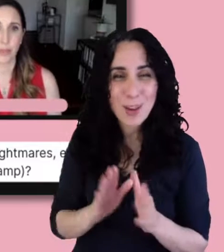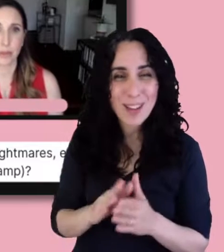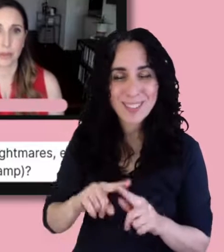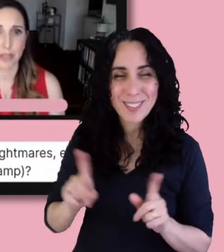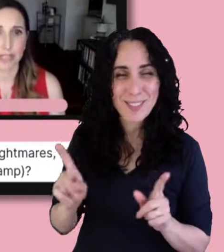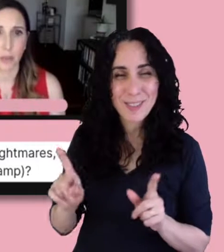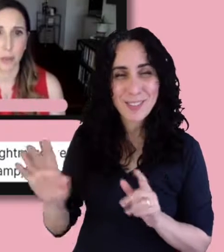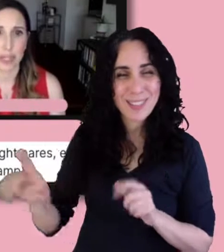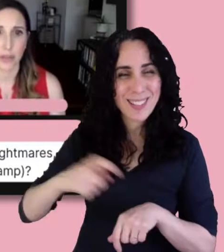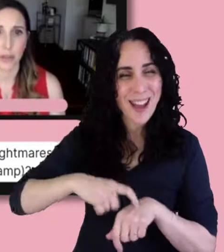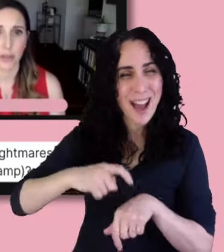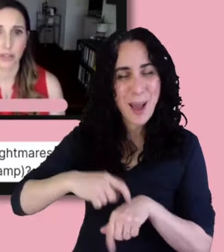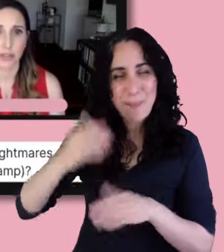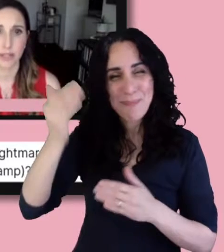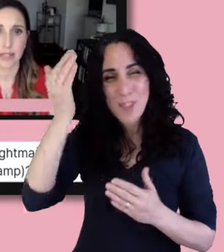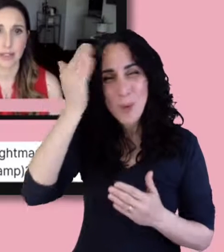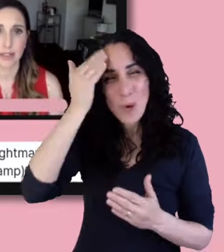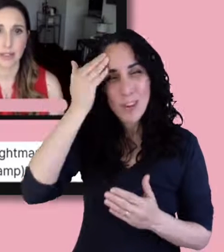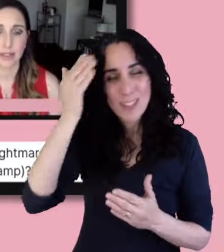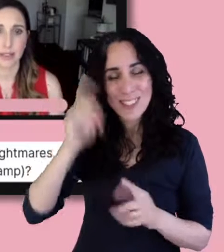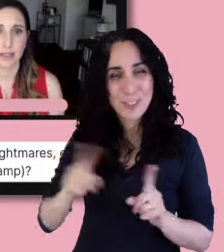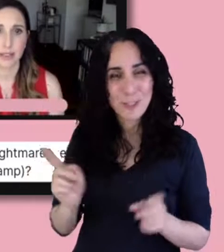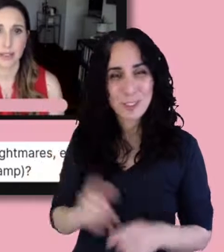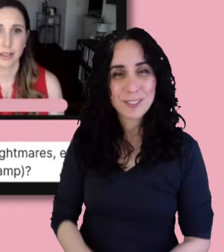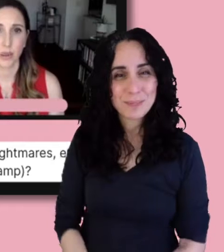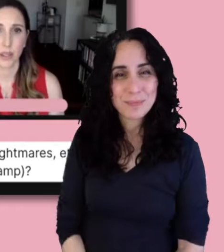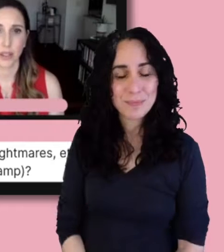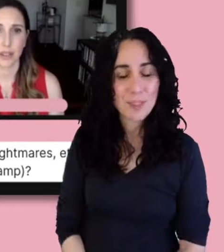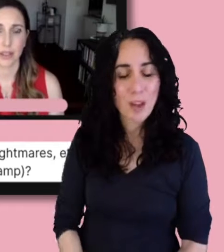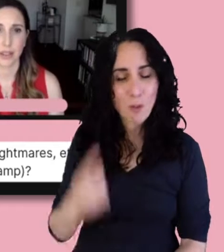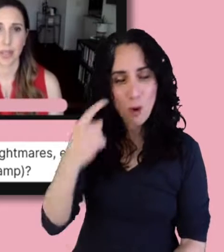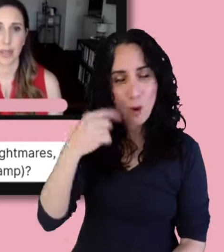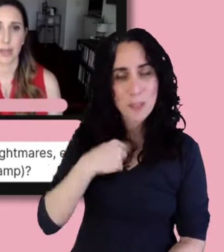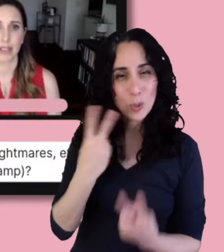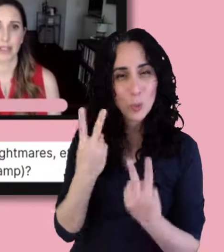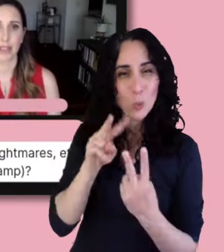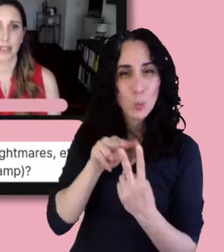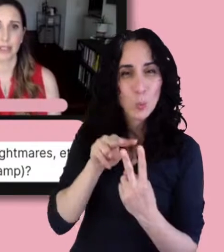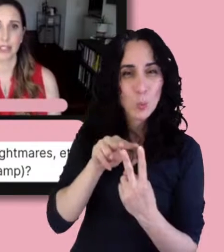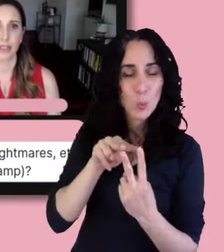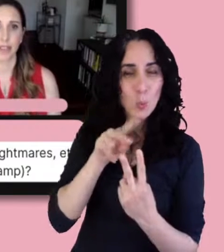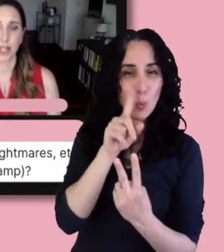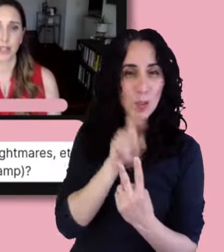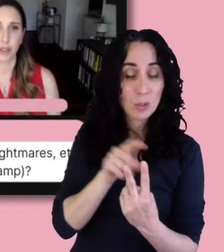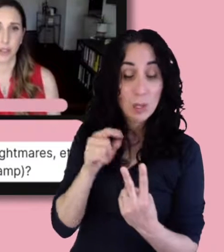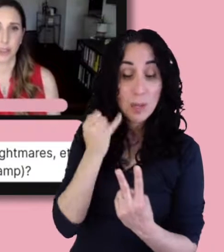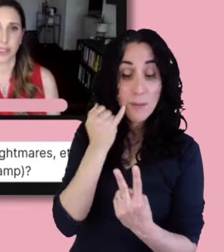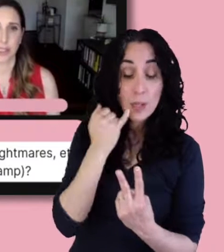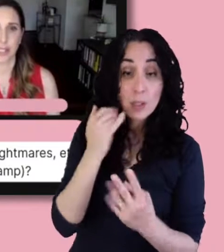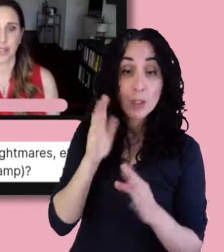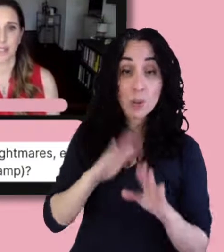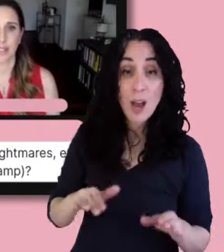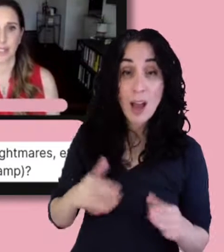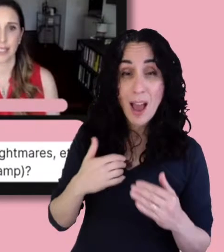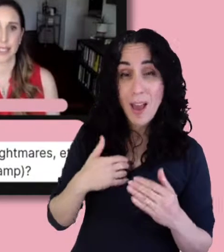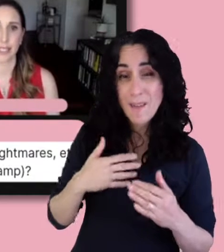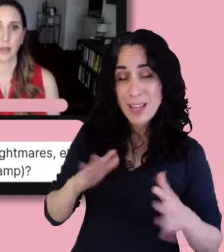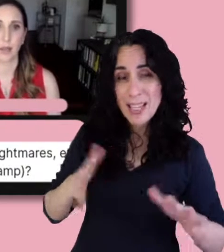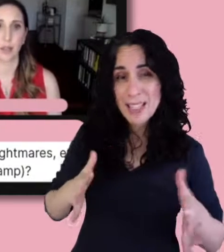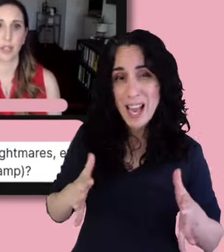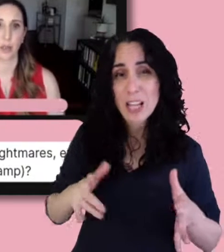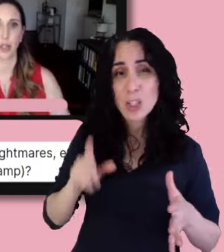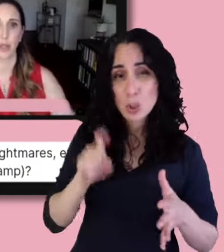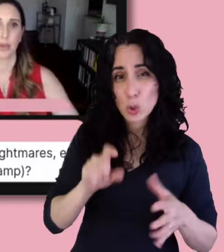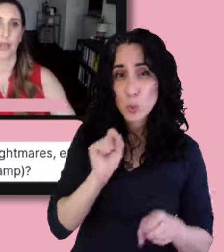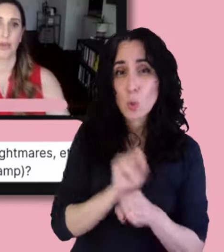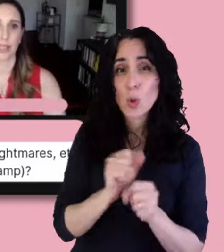These are sort of, in a way, two different questions in my mind. if your child is showing signs of anxiety, we want